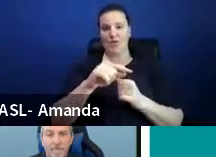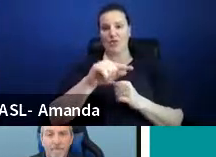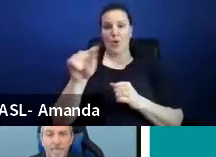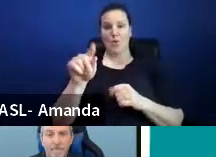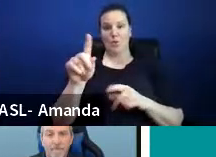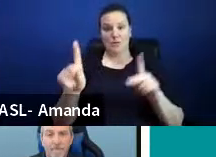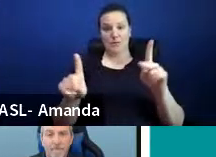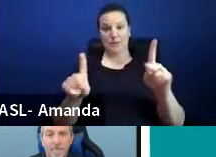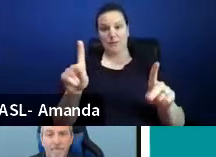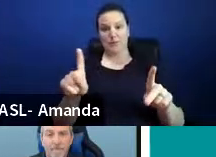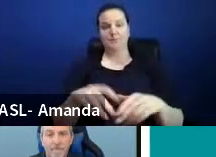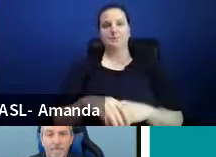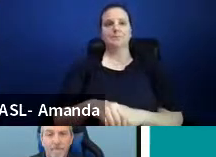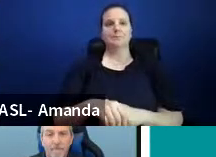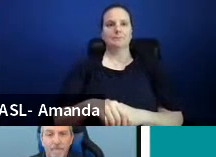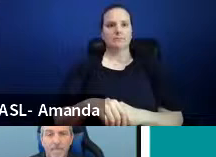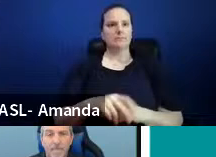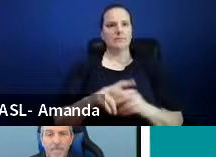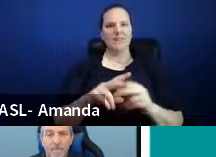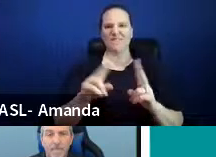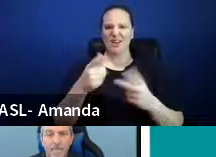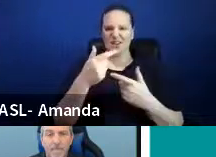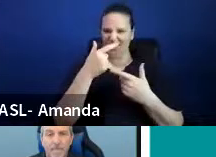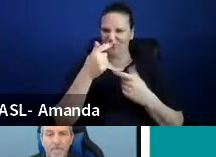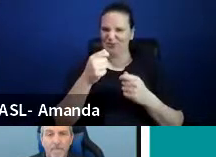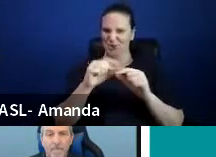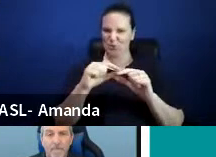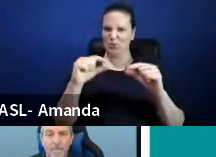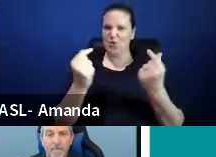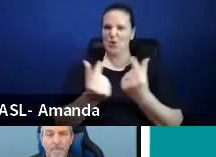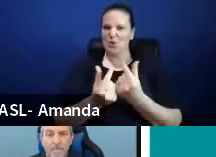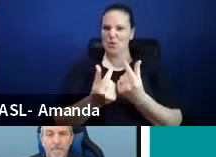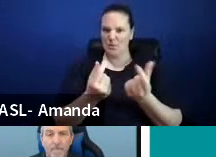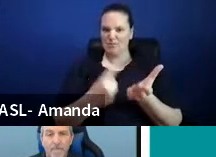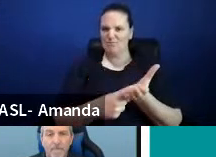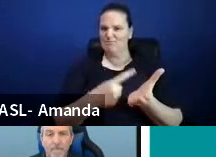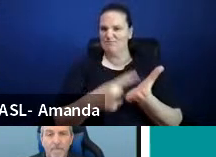but very interesting group of people.